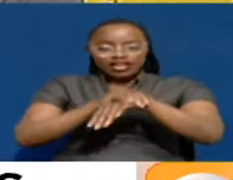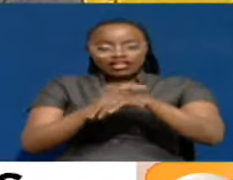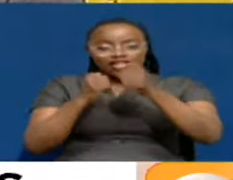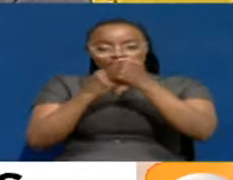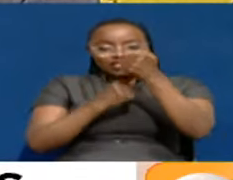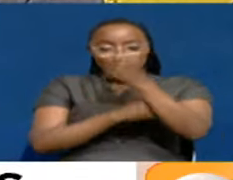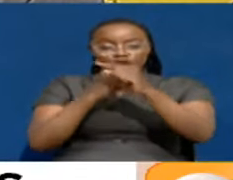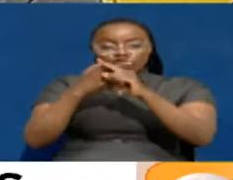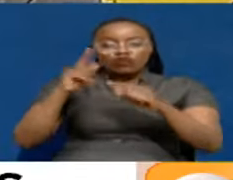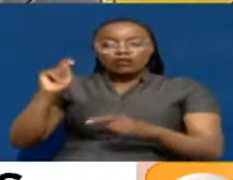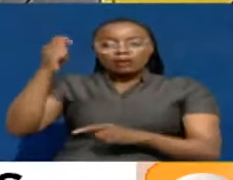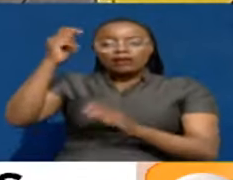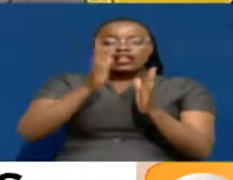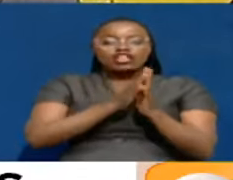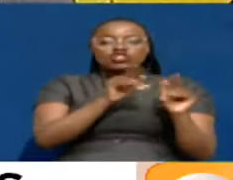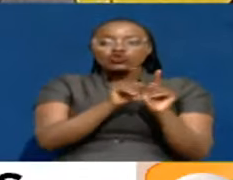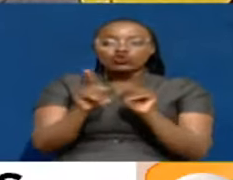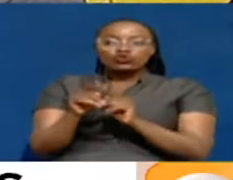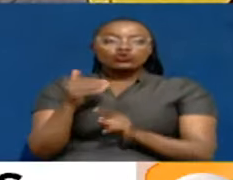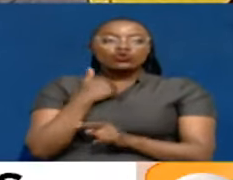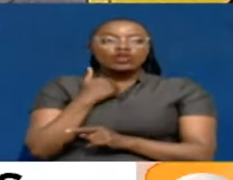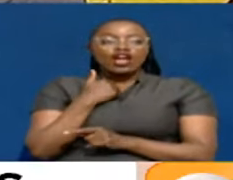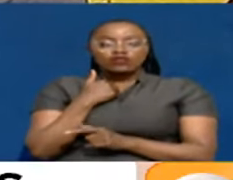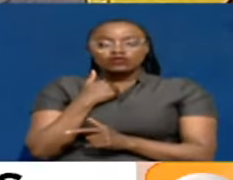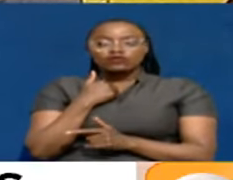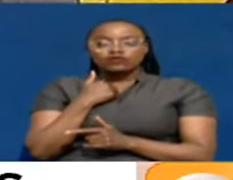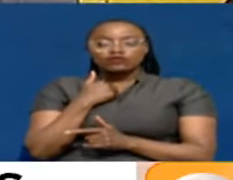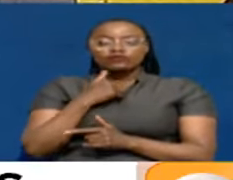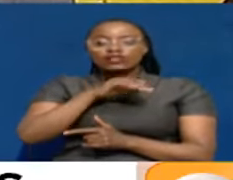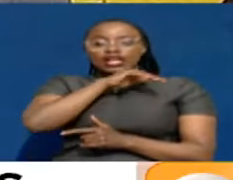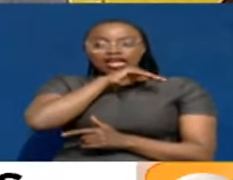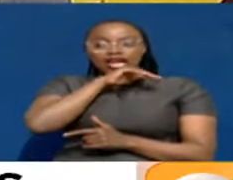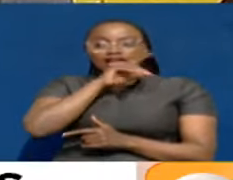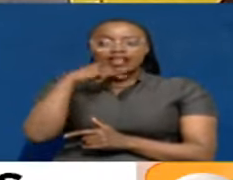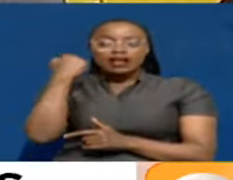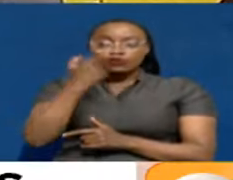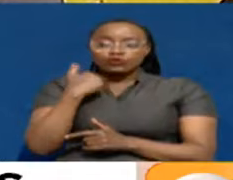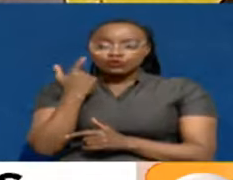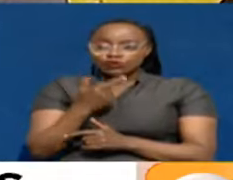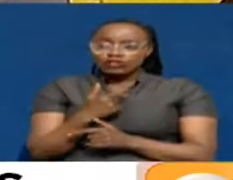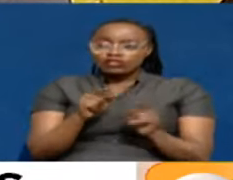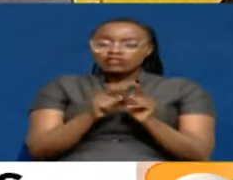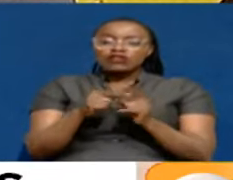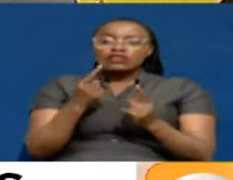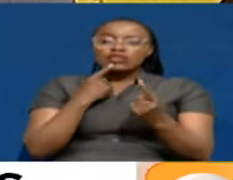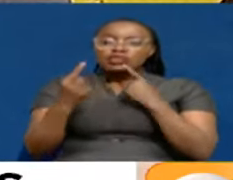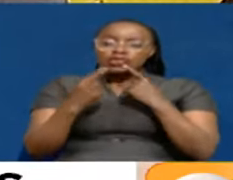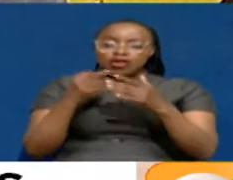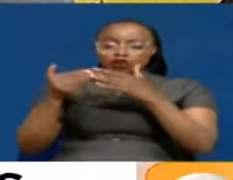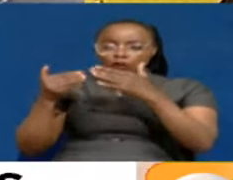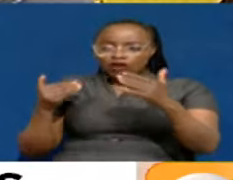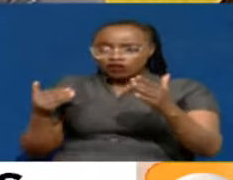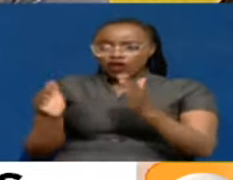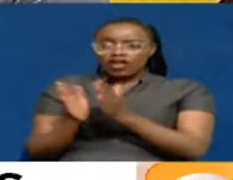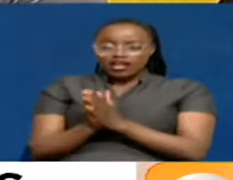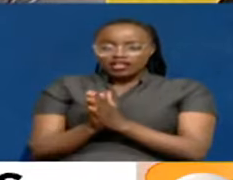of the president. There is also Raila Odinga, who was speaking a little bit earlier.